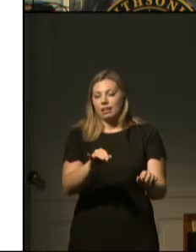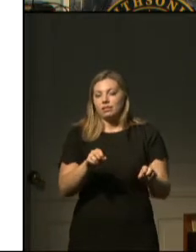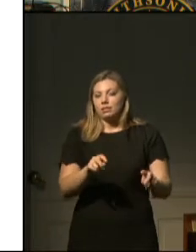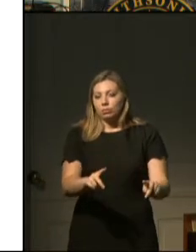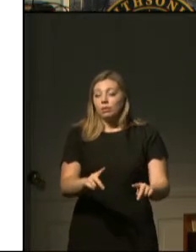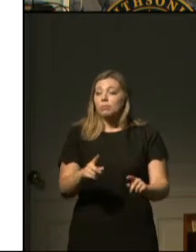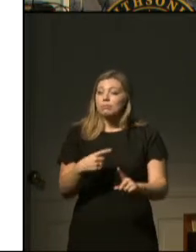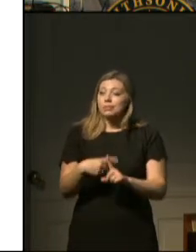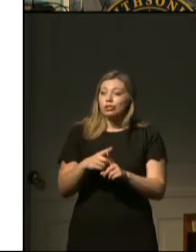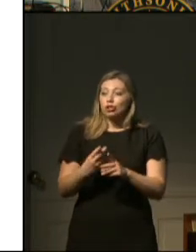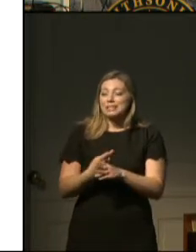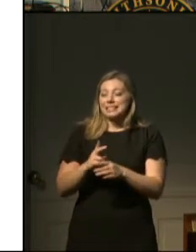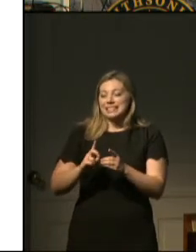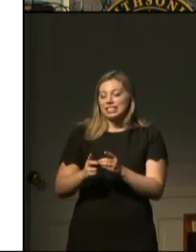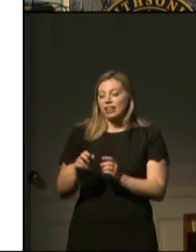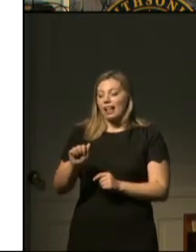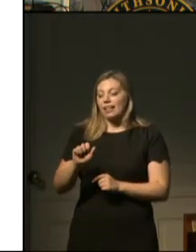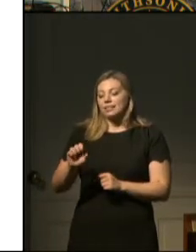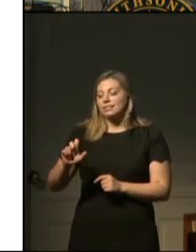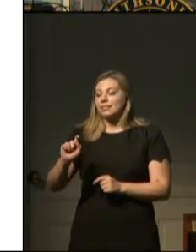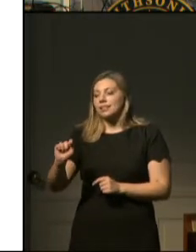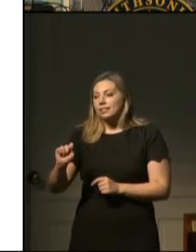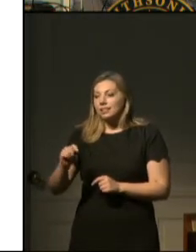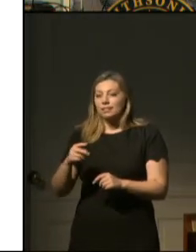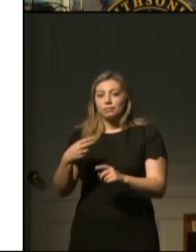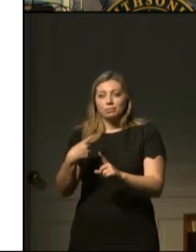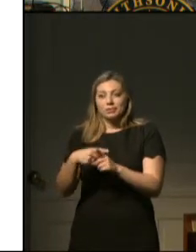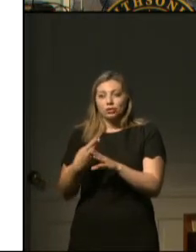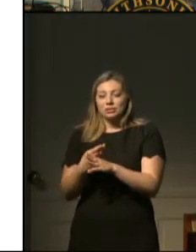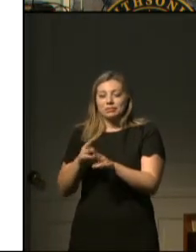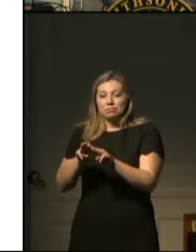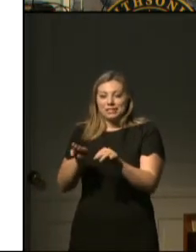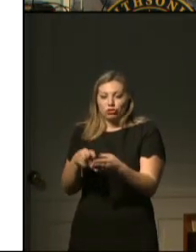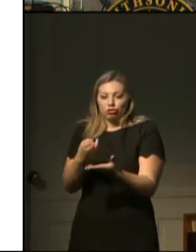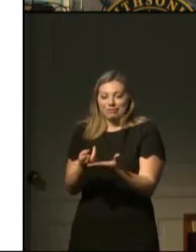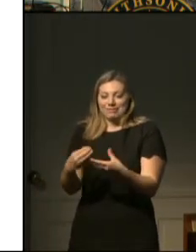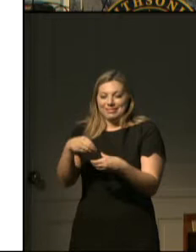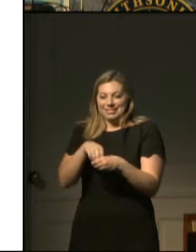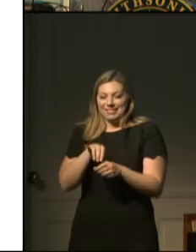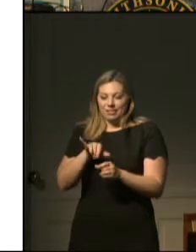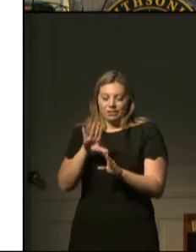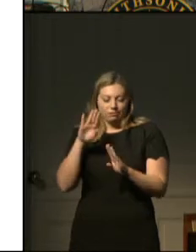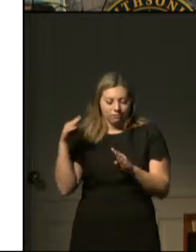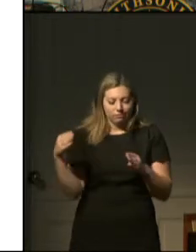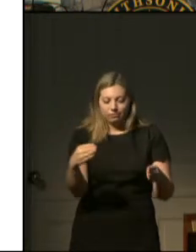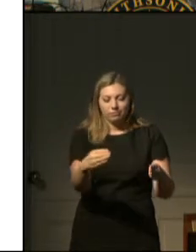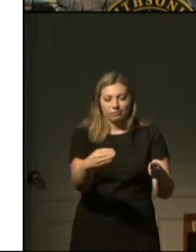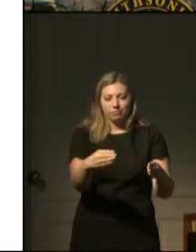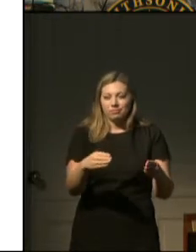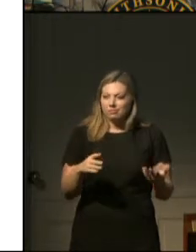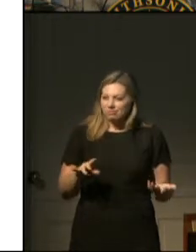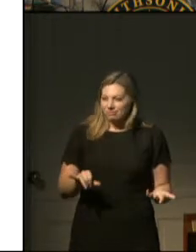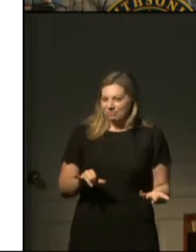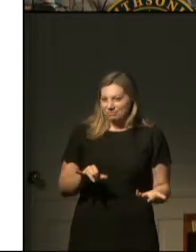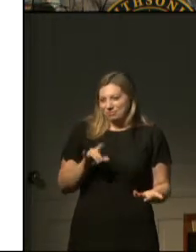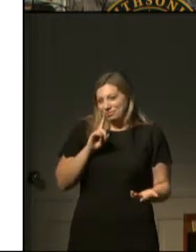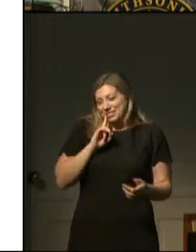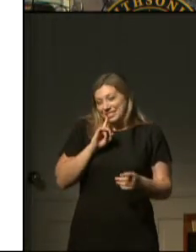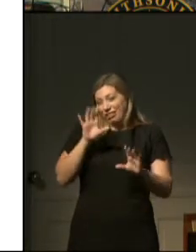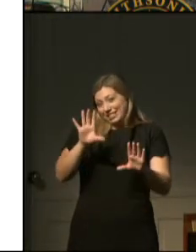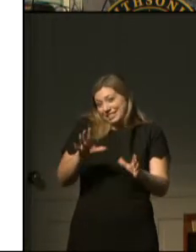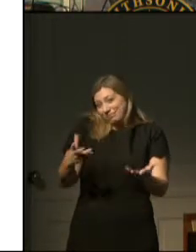assets and museum resources in this direction is pretty, pretty